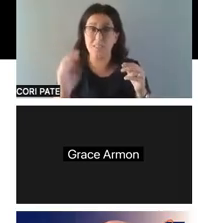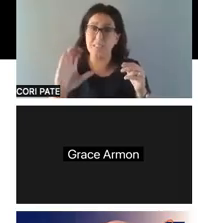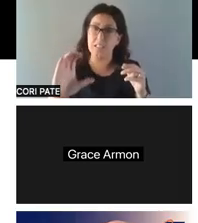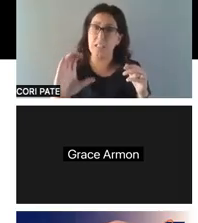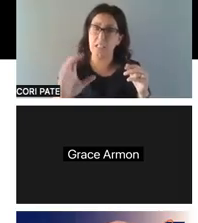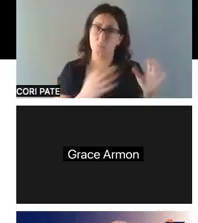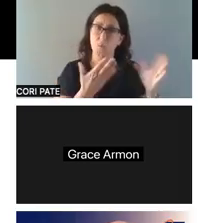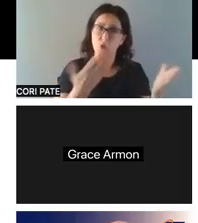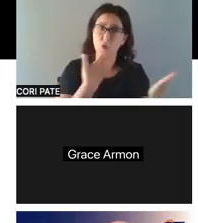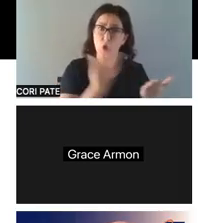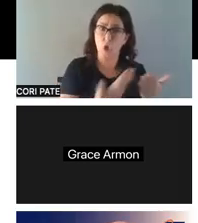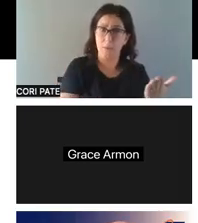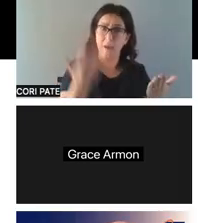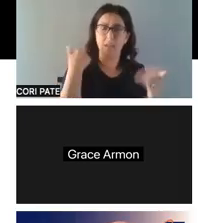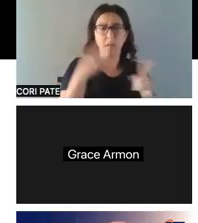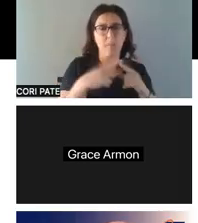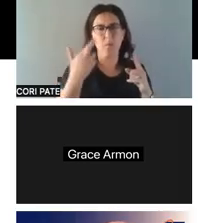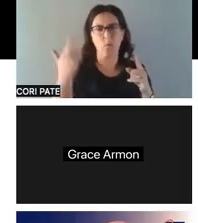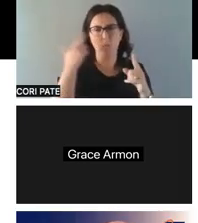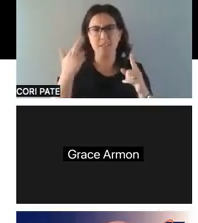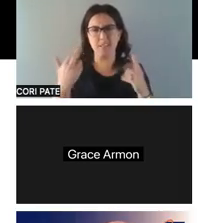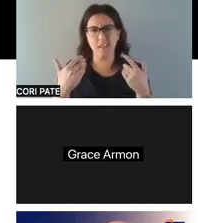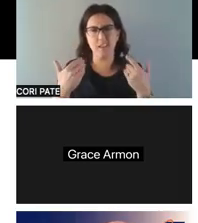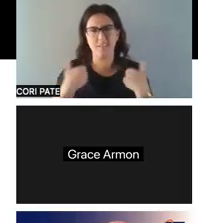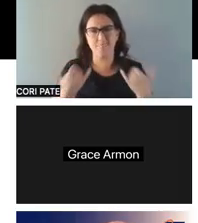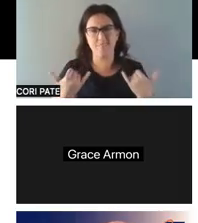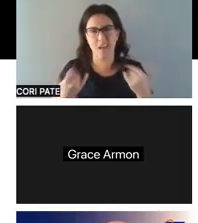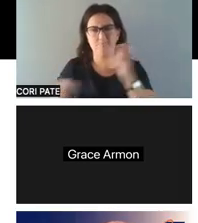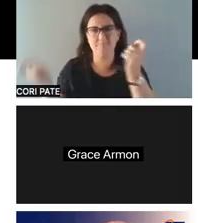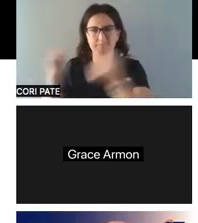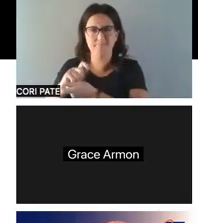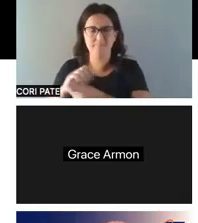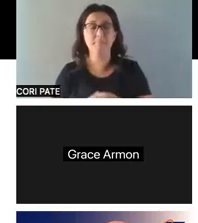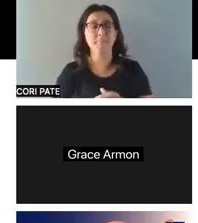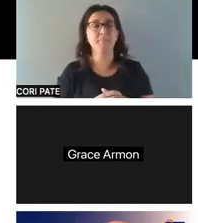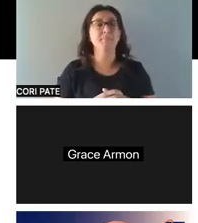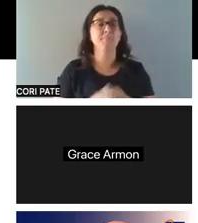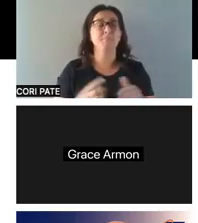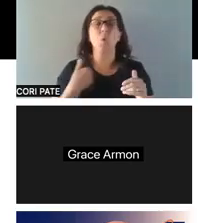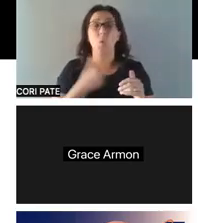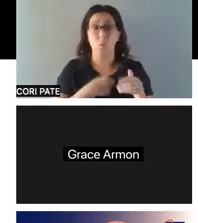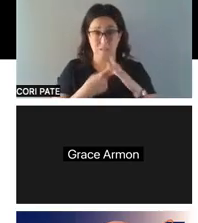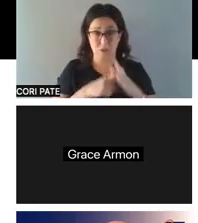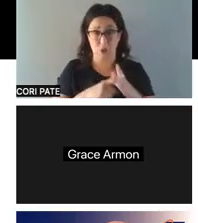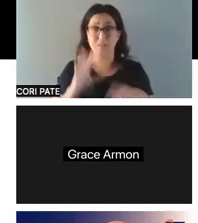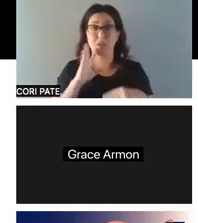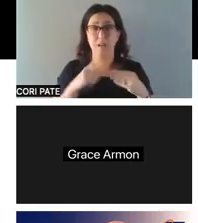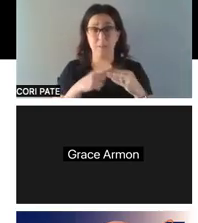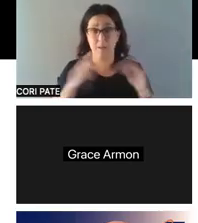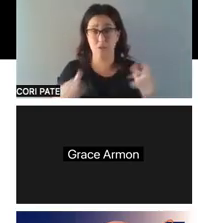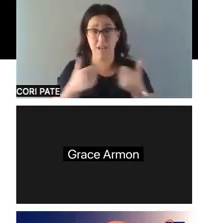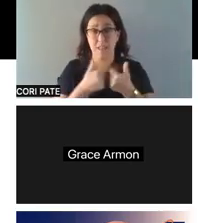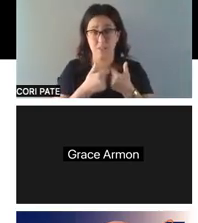doing the SWTCIE work we're doing now. And we started talking about some challenges from